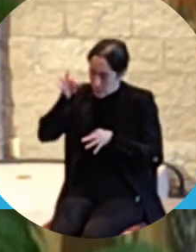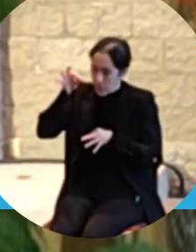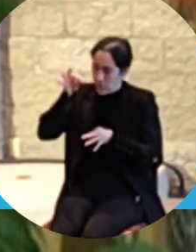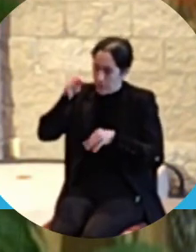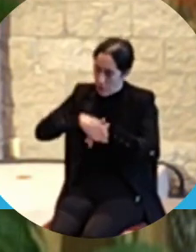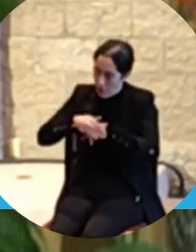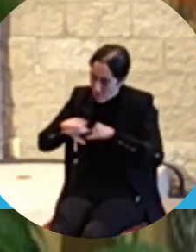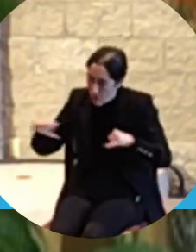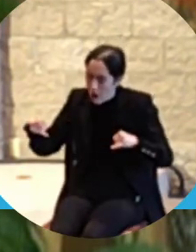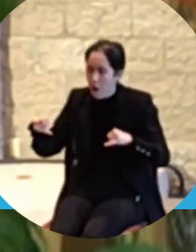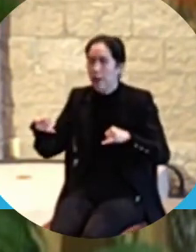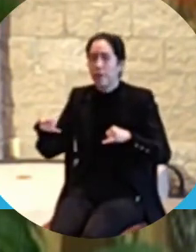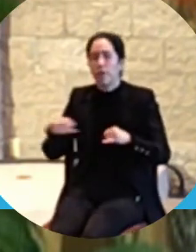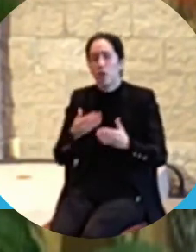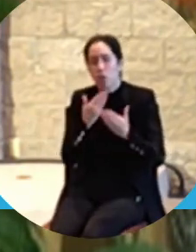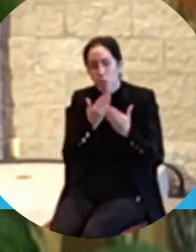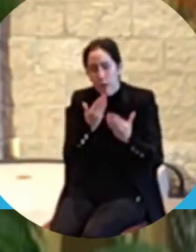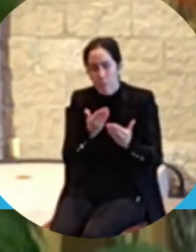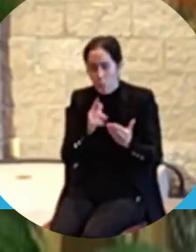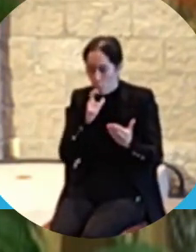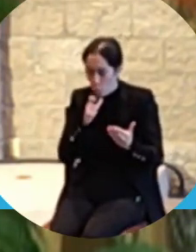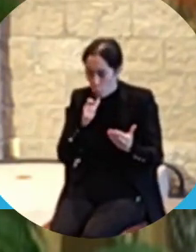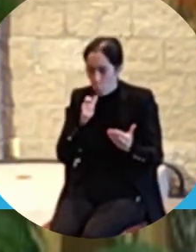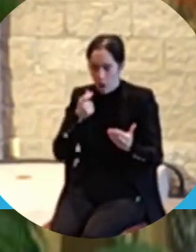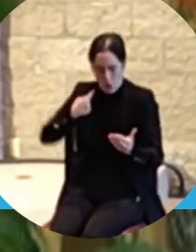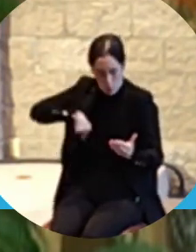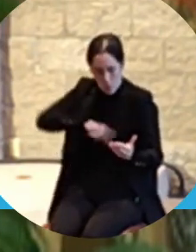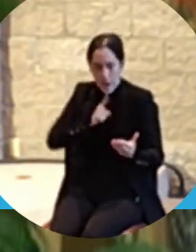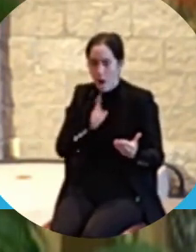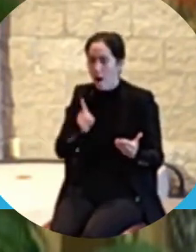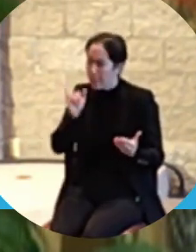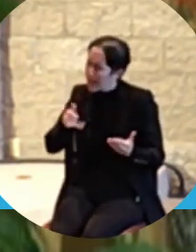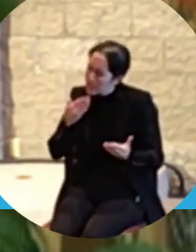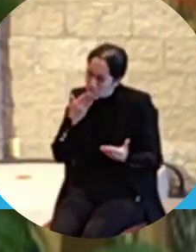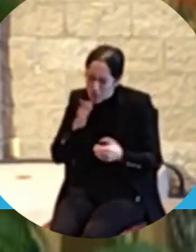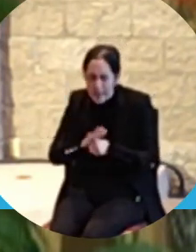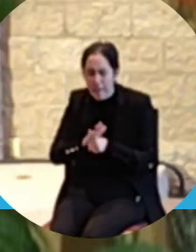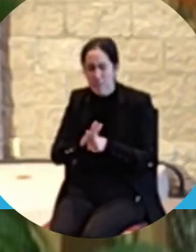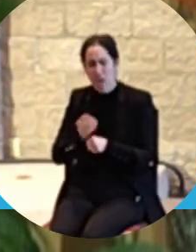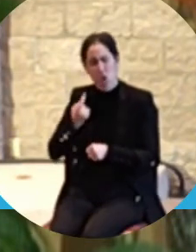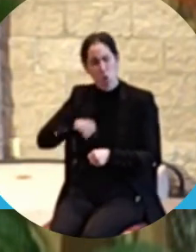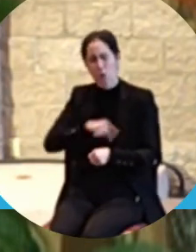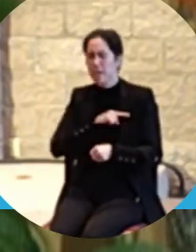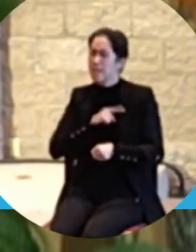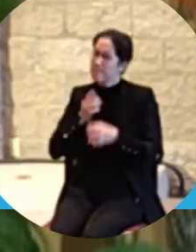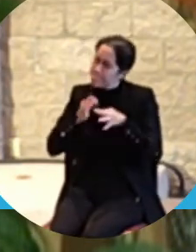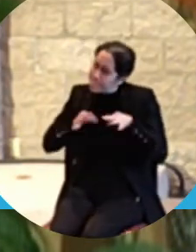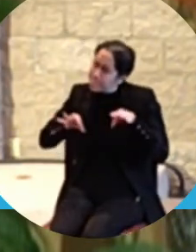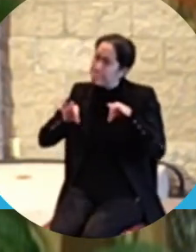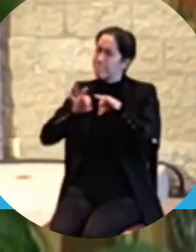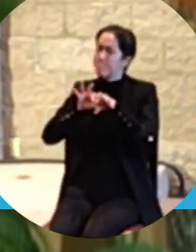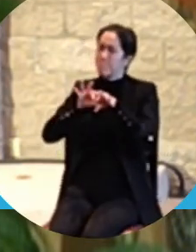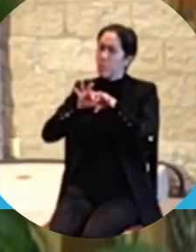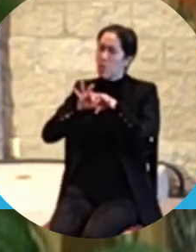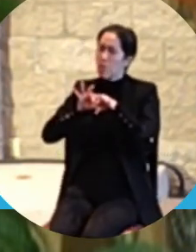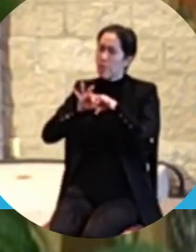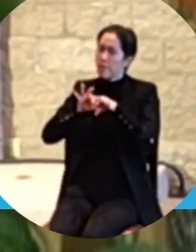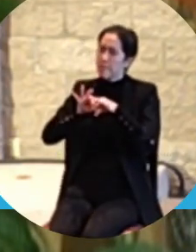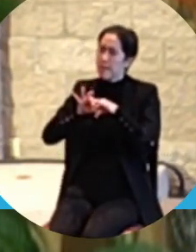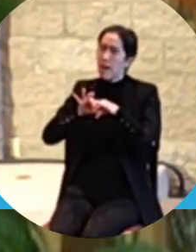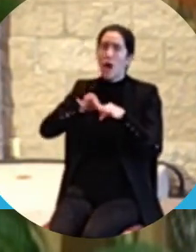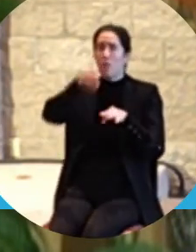Grateful that who we are is good enough. And that we are indeed worthy. We are God's